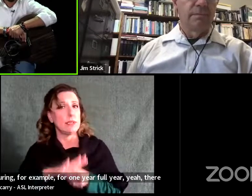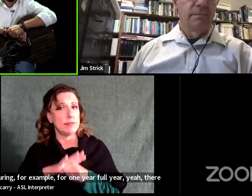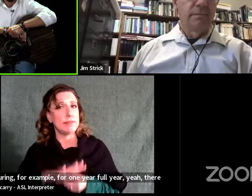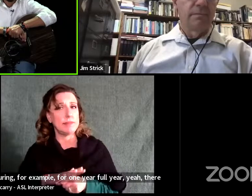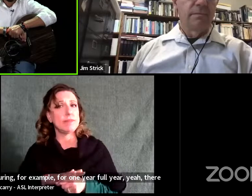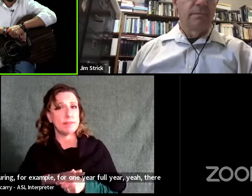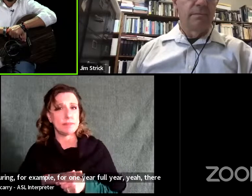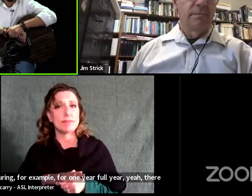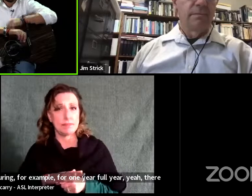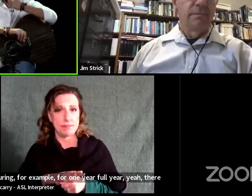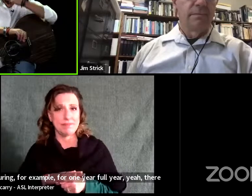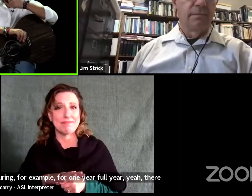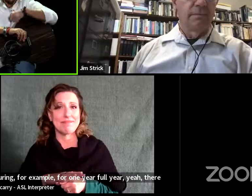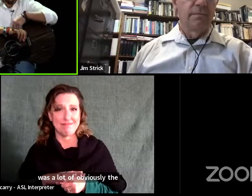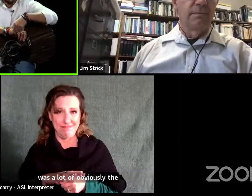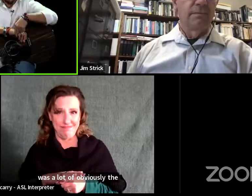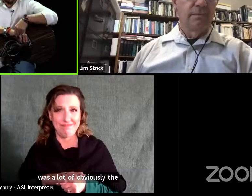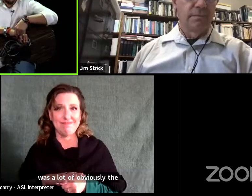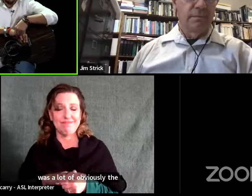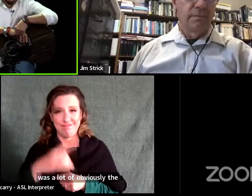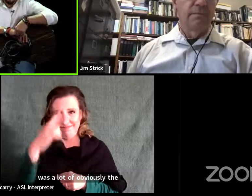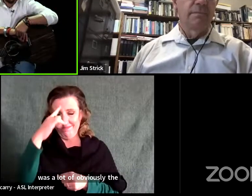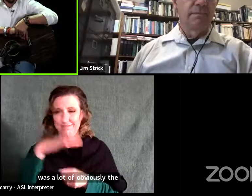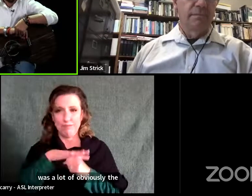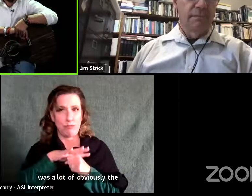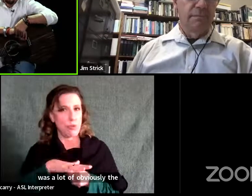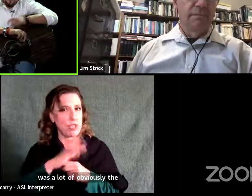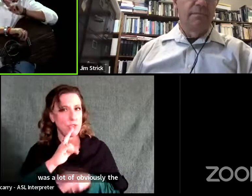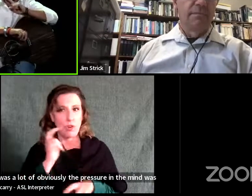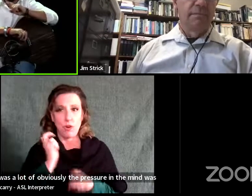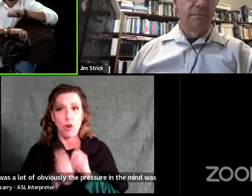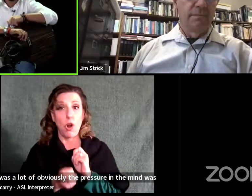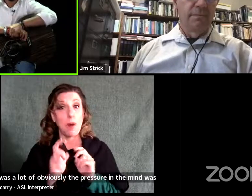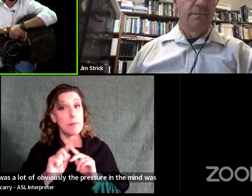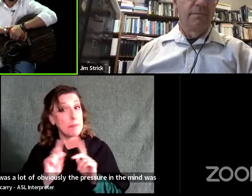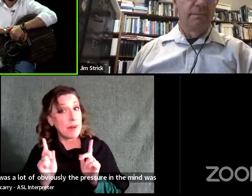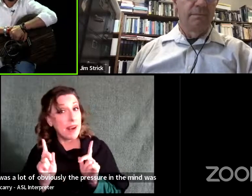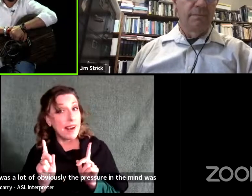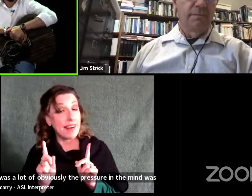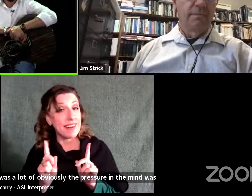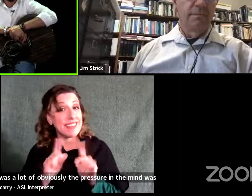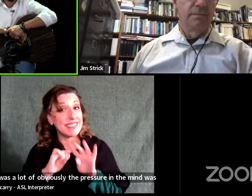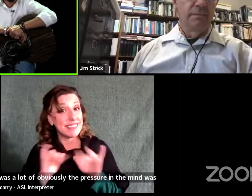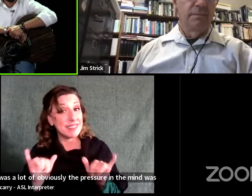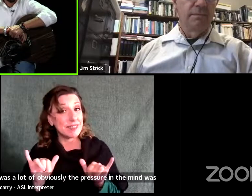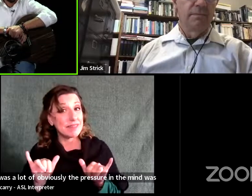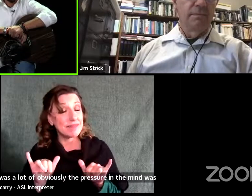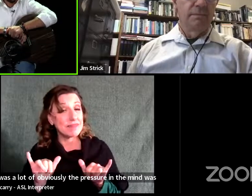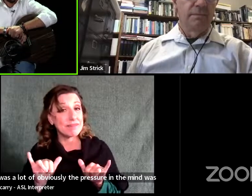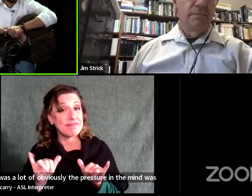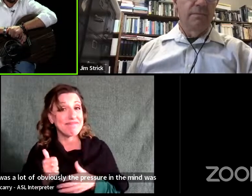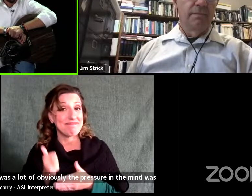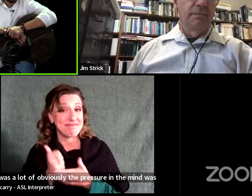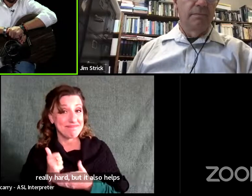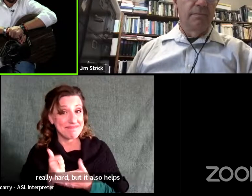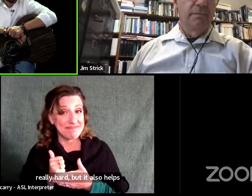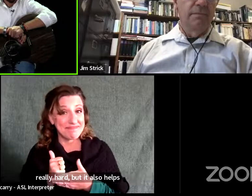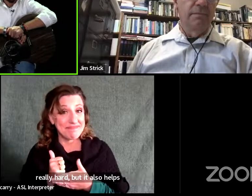obviously, the pressure in the mind was really hard, but it also helps